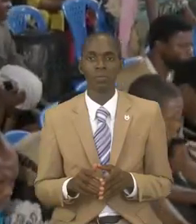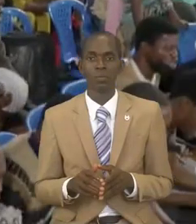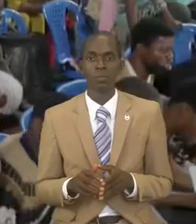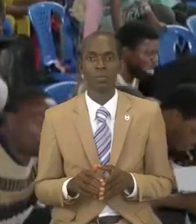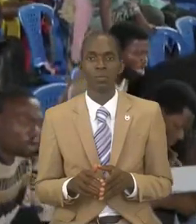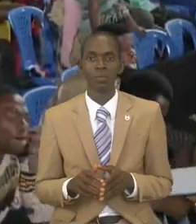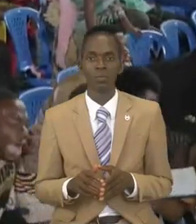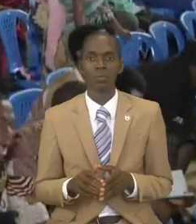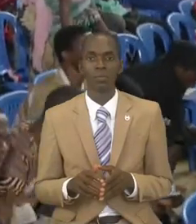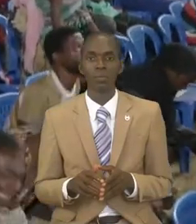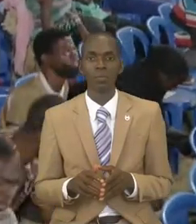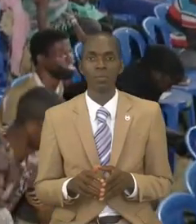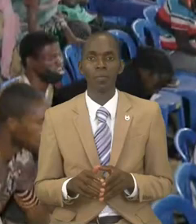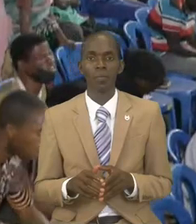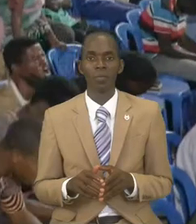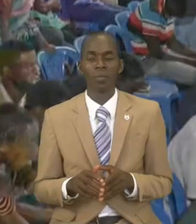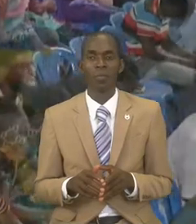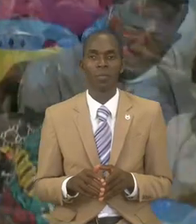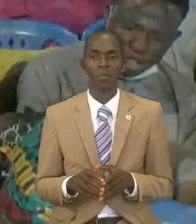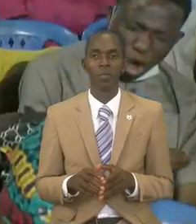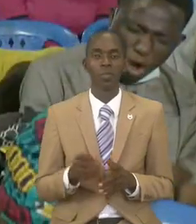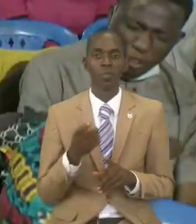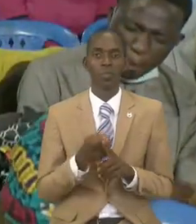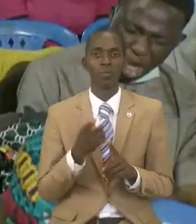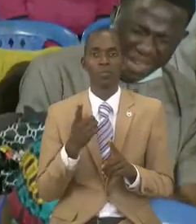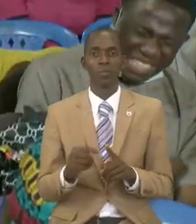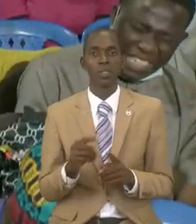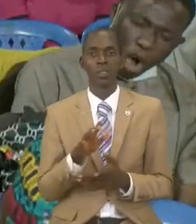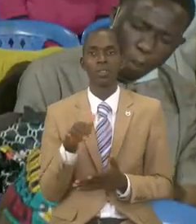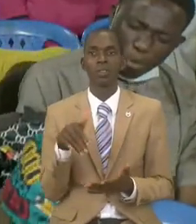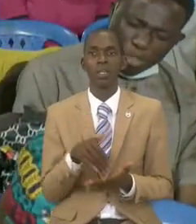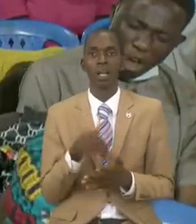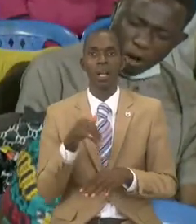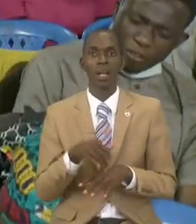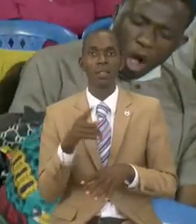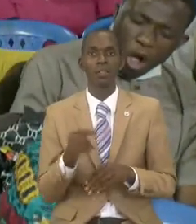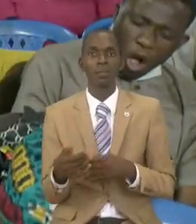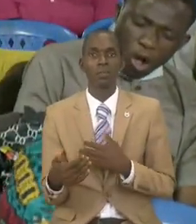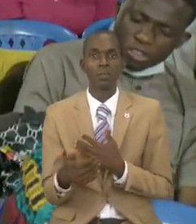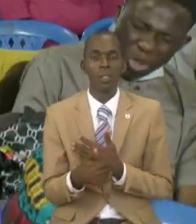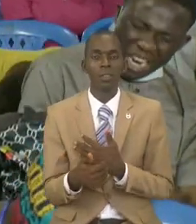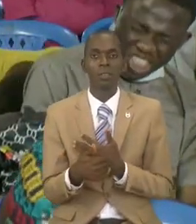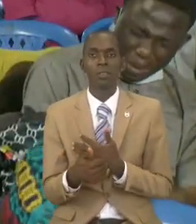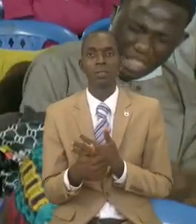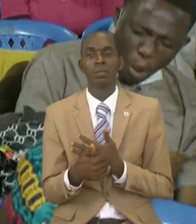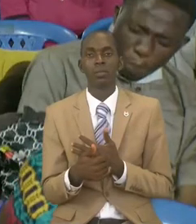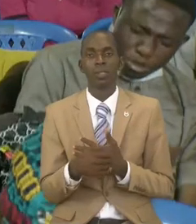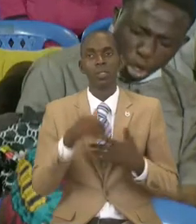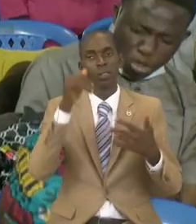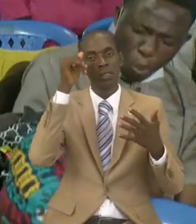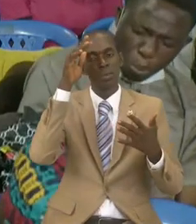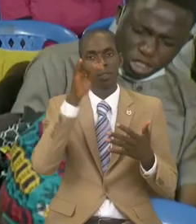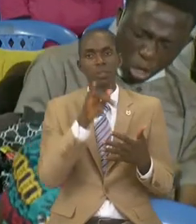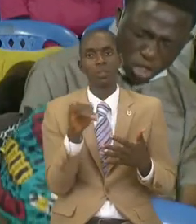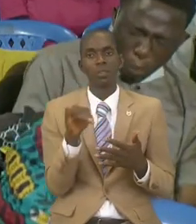From the center at the back, any supervisor to wave to us so we know whether you